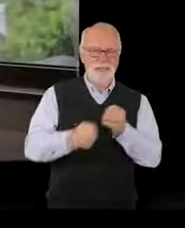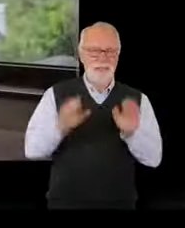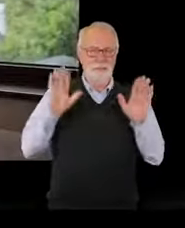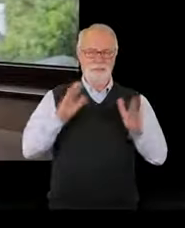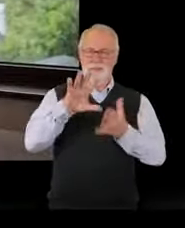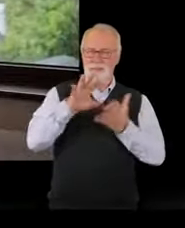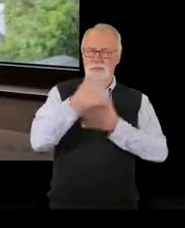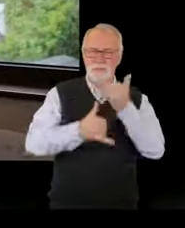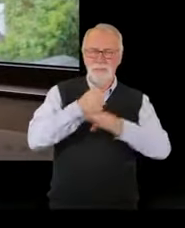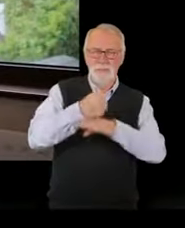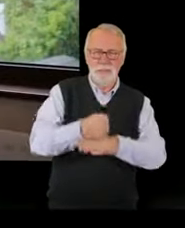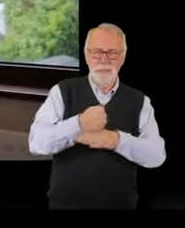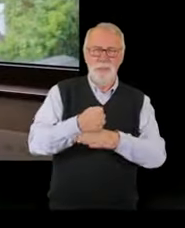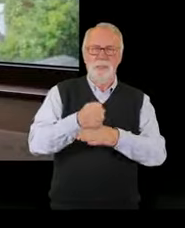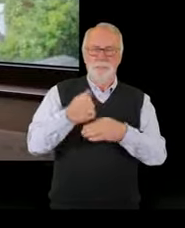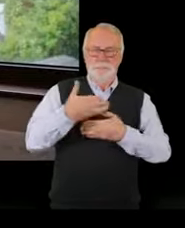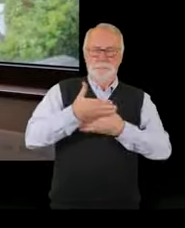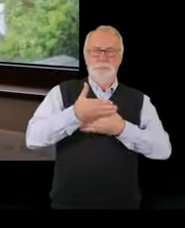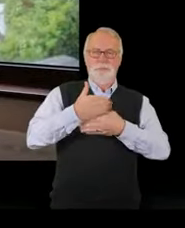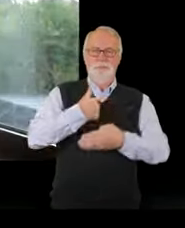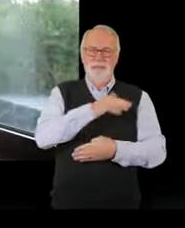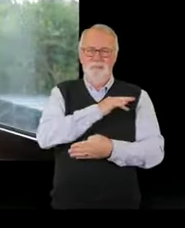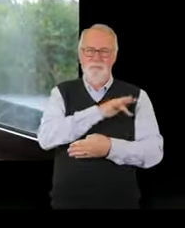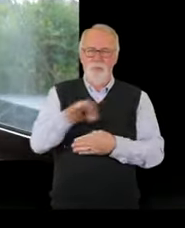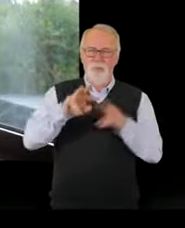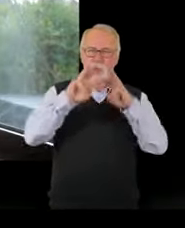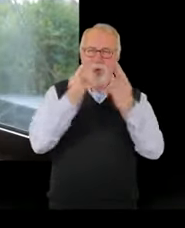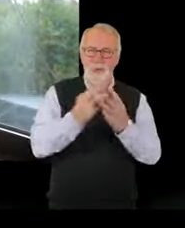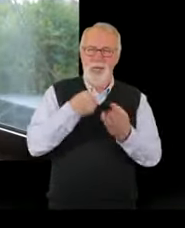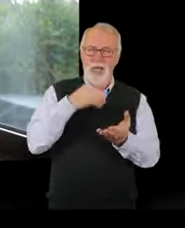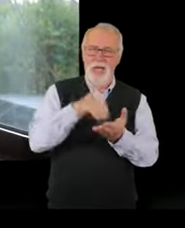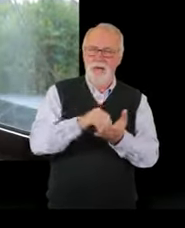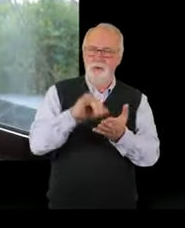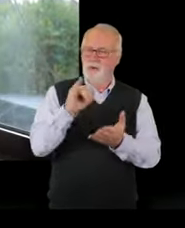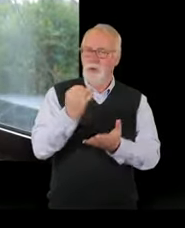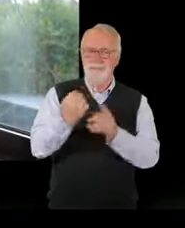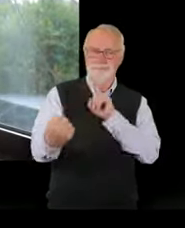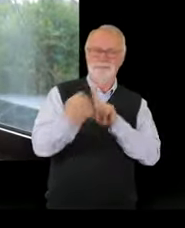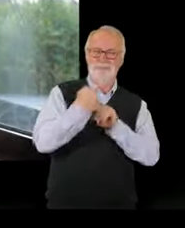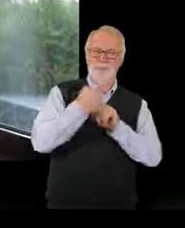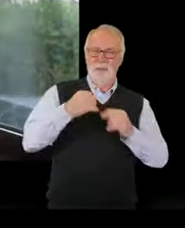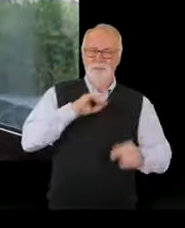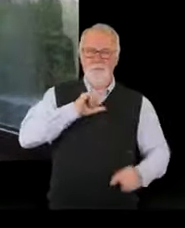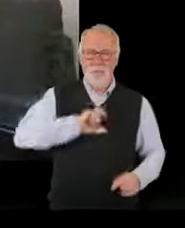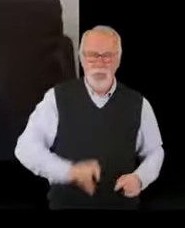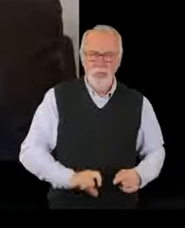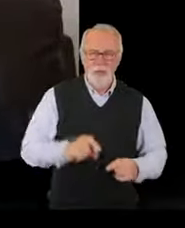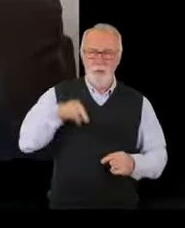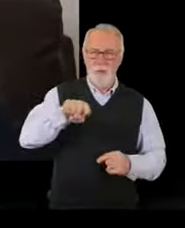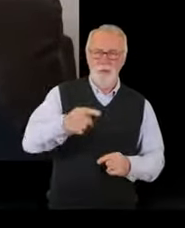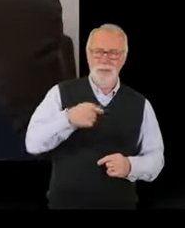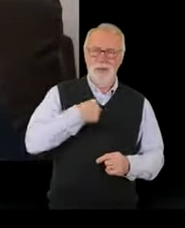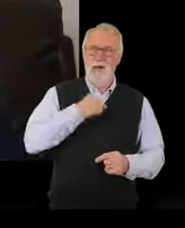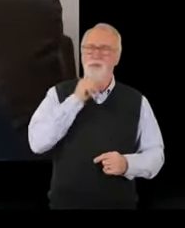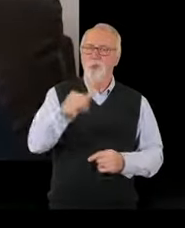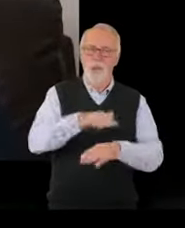world. And I just hit rock bottom at that point. had nowhere left to go. And I